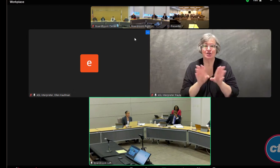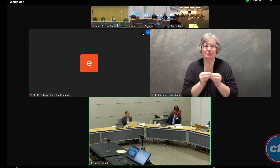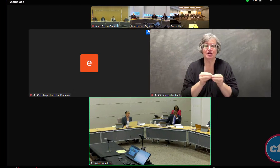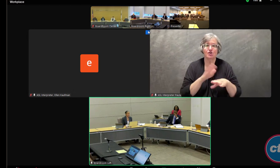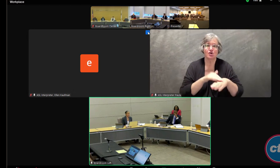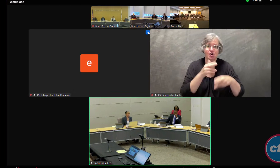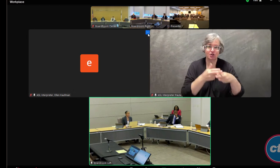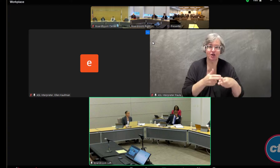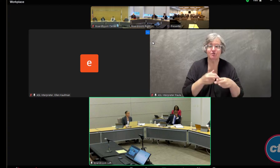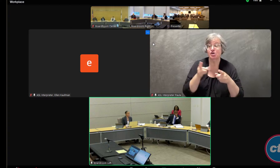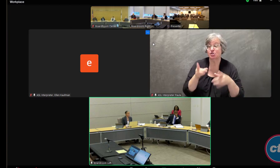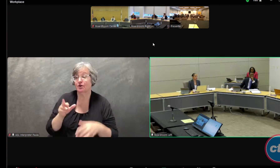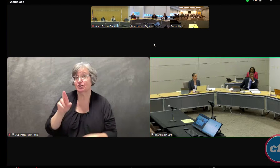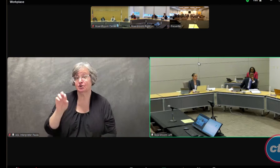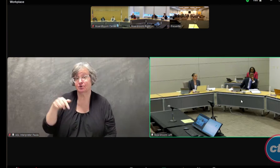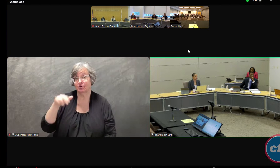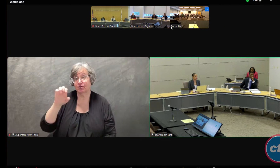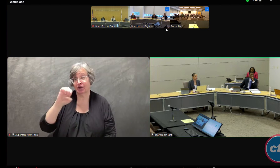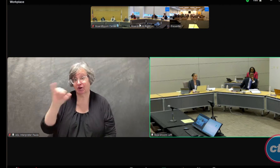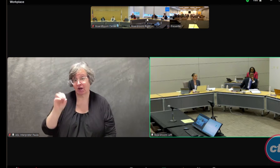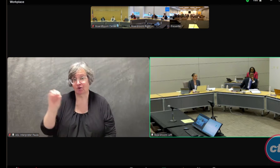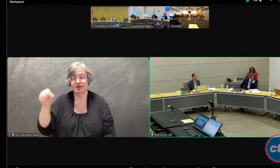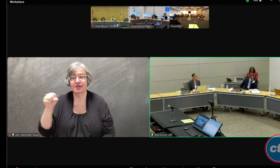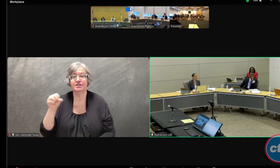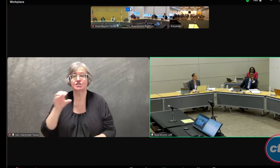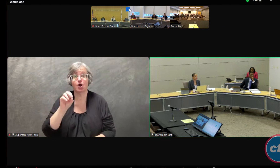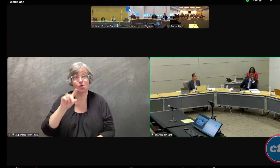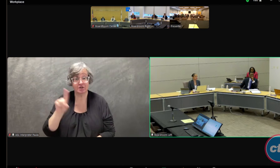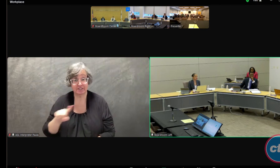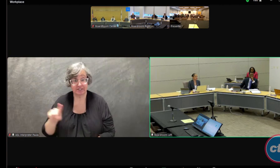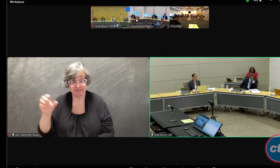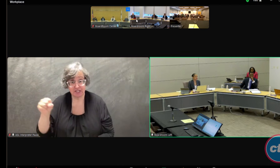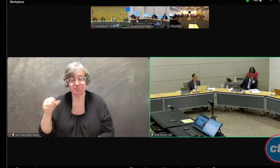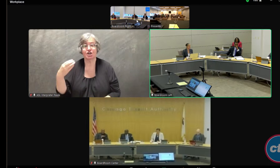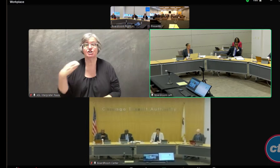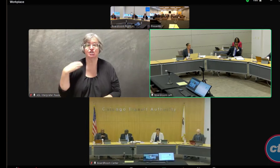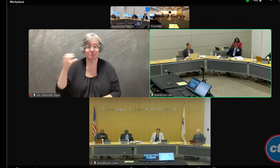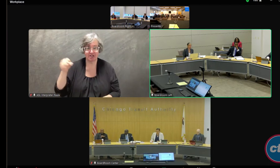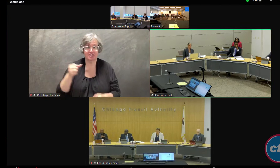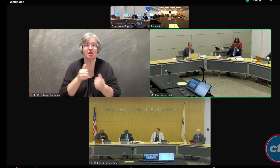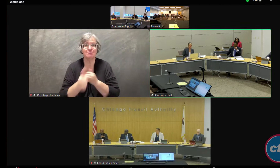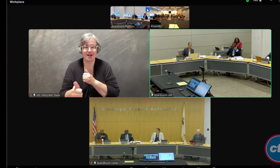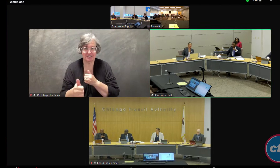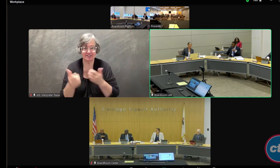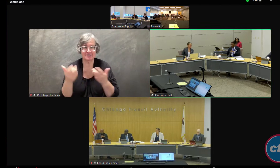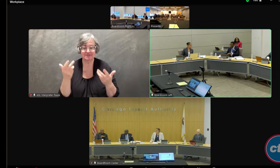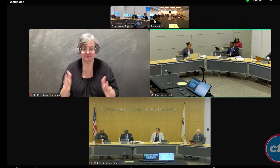vote. Director Raquel? Yes. Director Ortiz? Yes. Chairman Barclay? Yes. The motion passes.